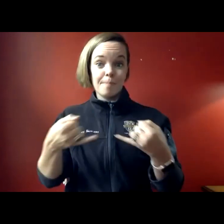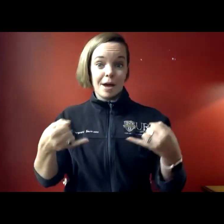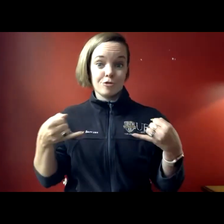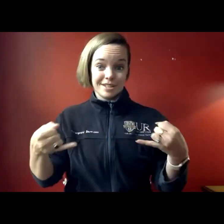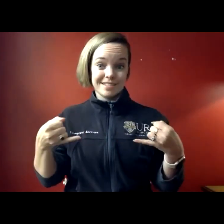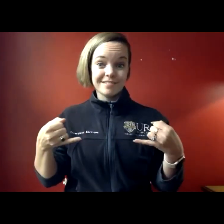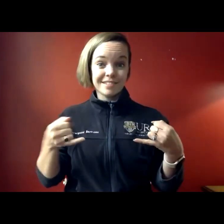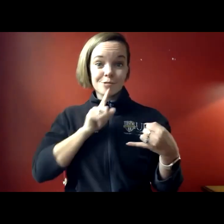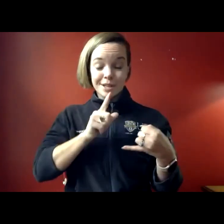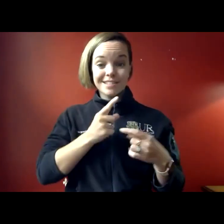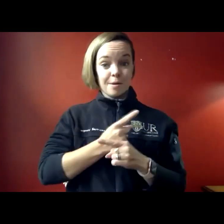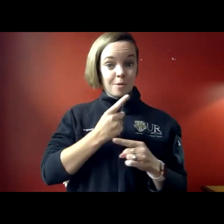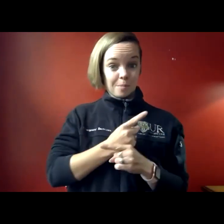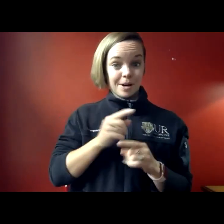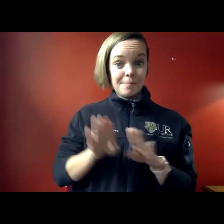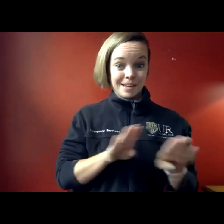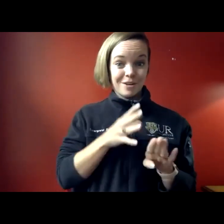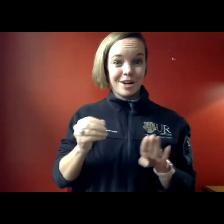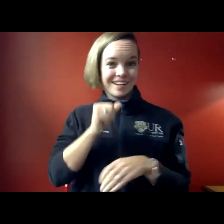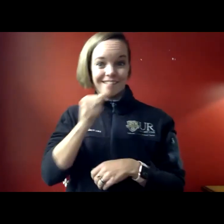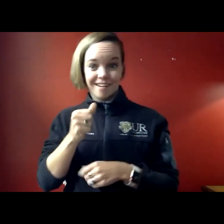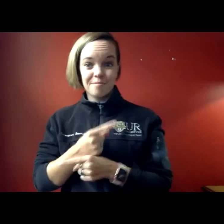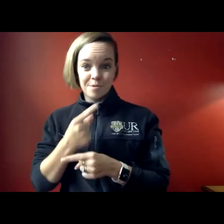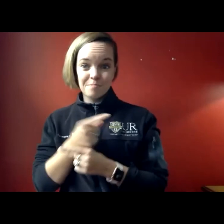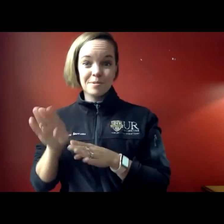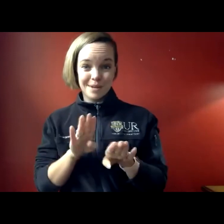appropriate behavior and there's not appropriate behavior. In a